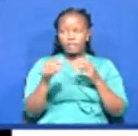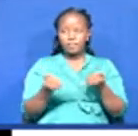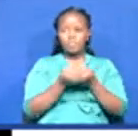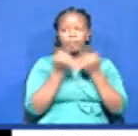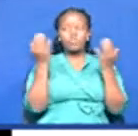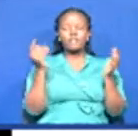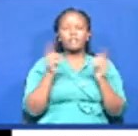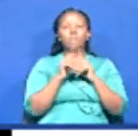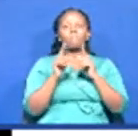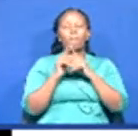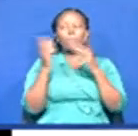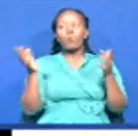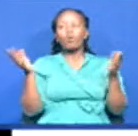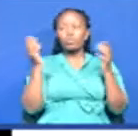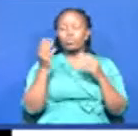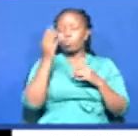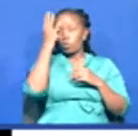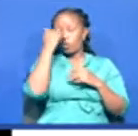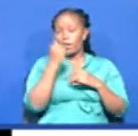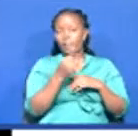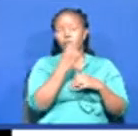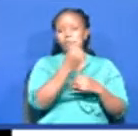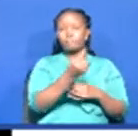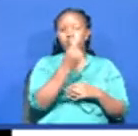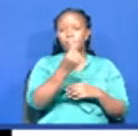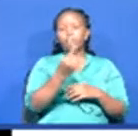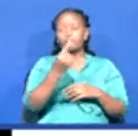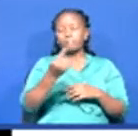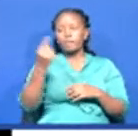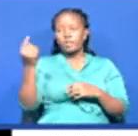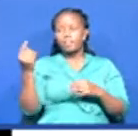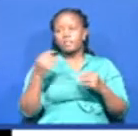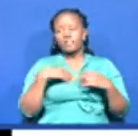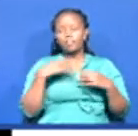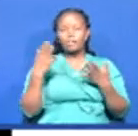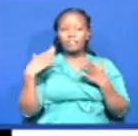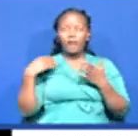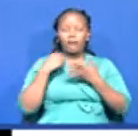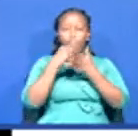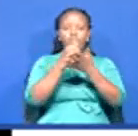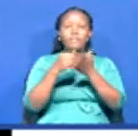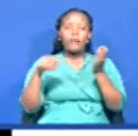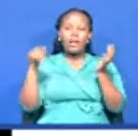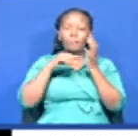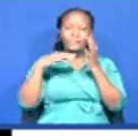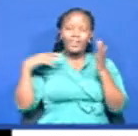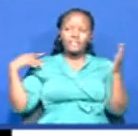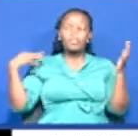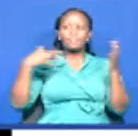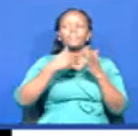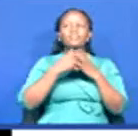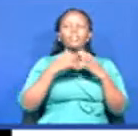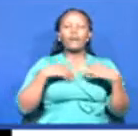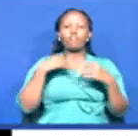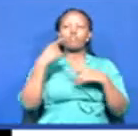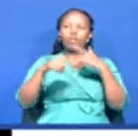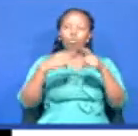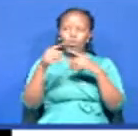so because each one of them has worked with us in the journey, has been working with us as